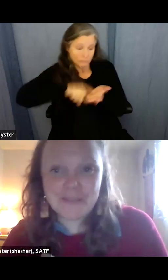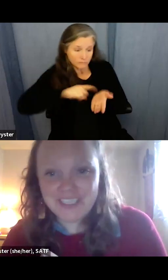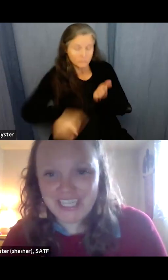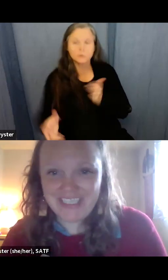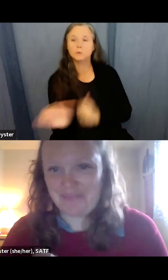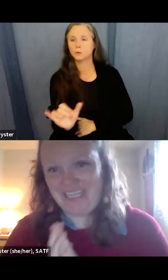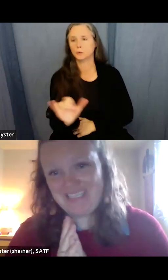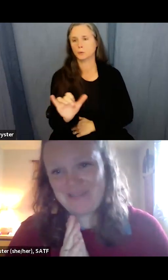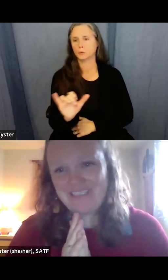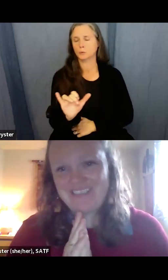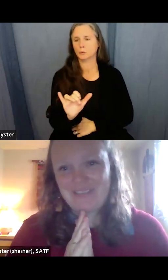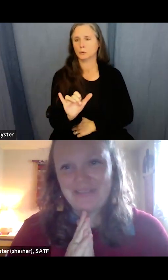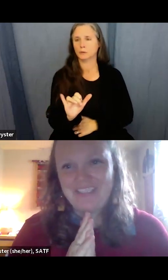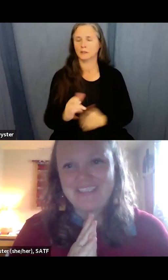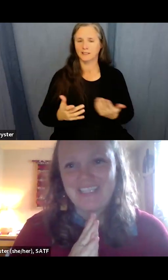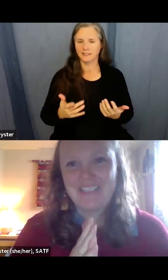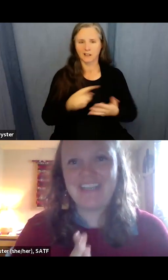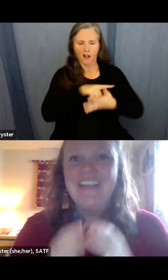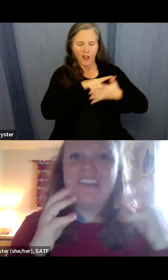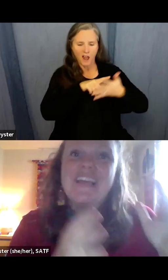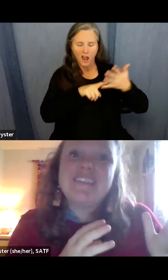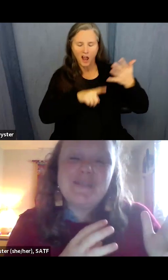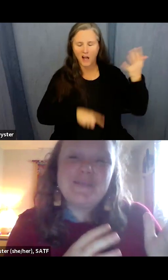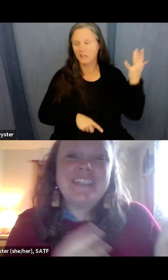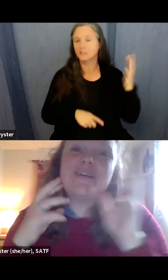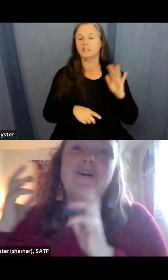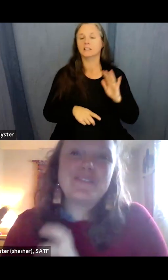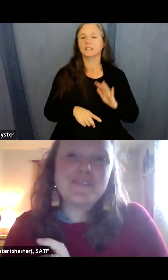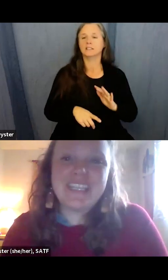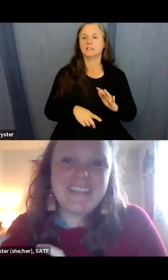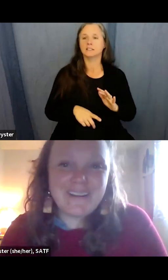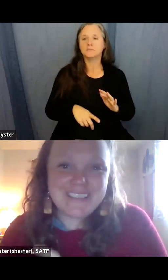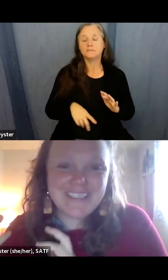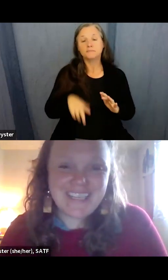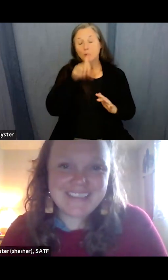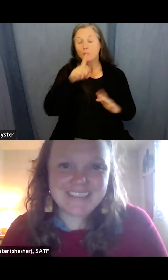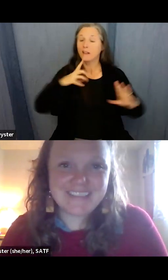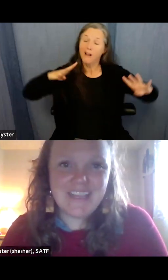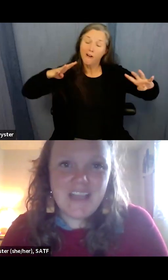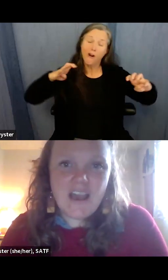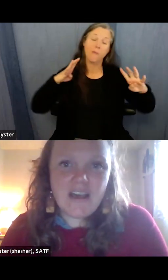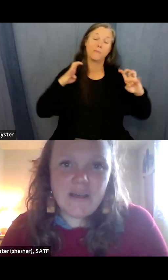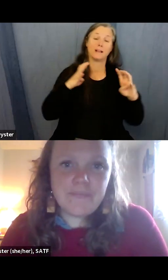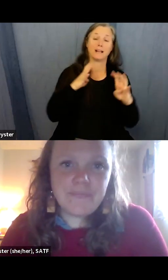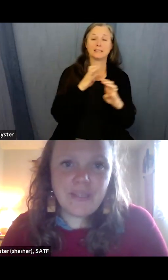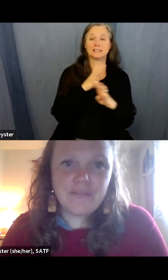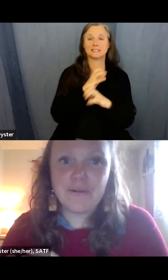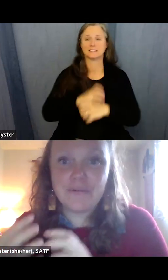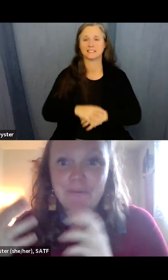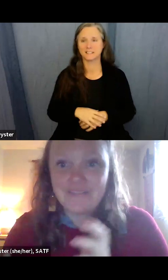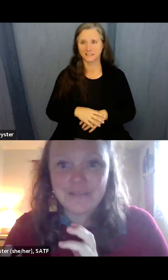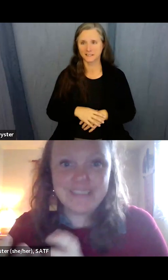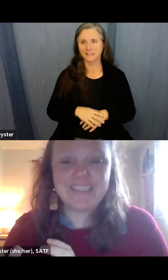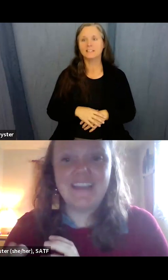the Department of Education might need to do an additional investigation. If that student is also taking college classes